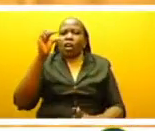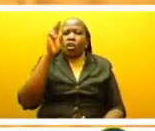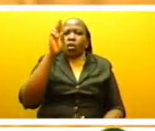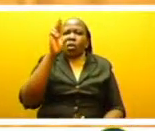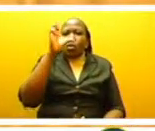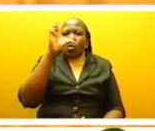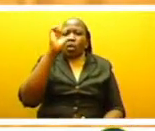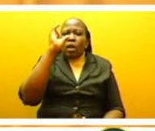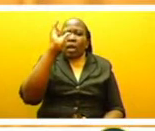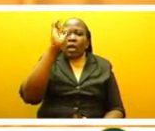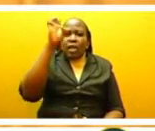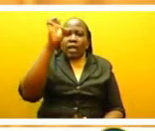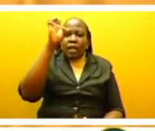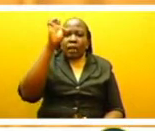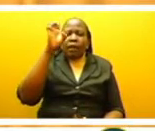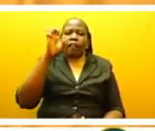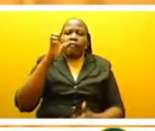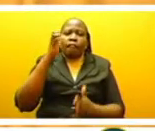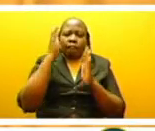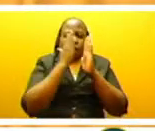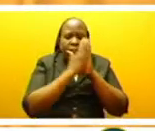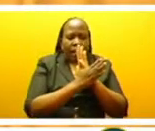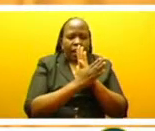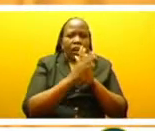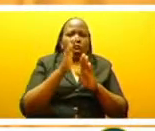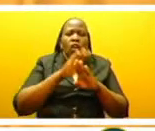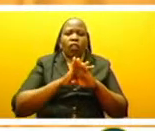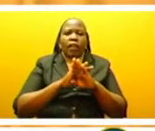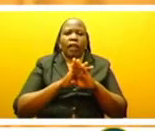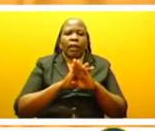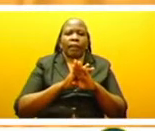filed in the main petition.